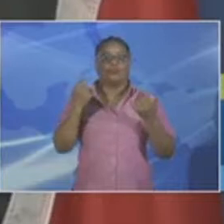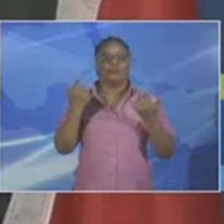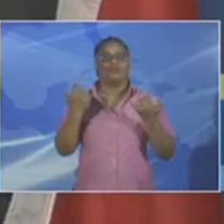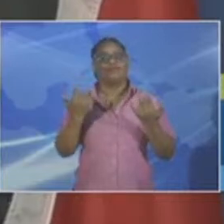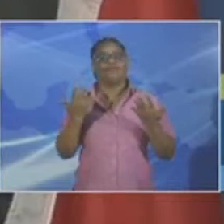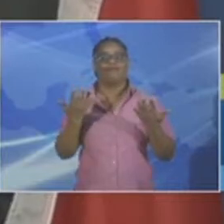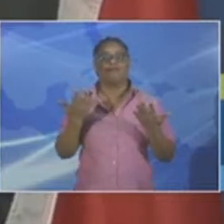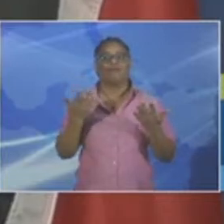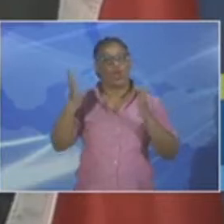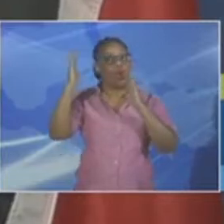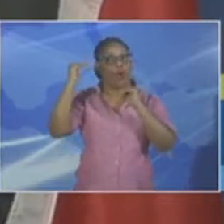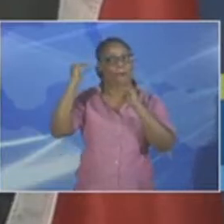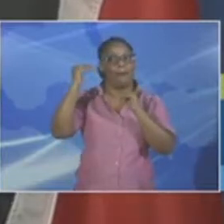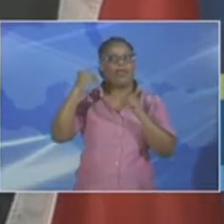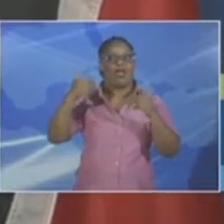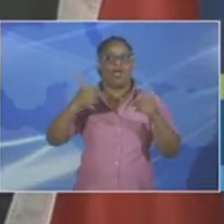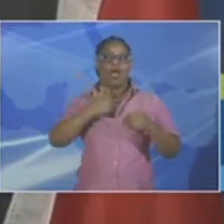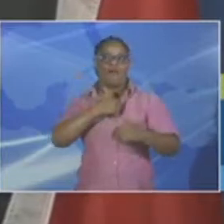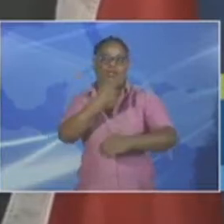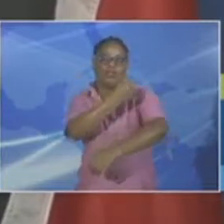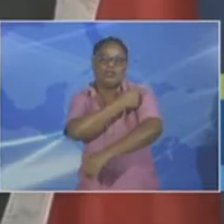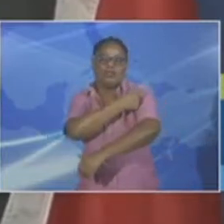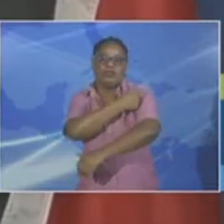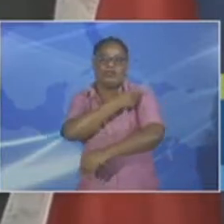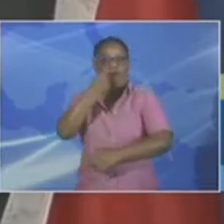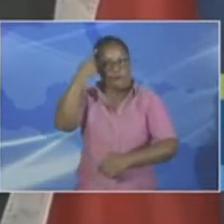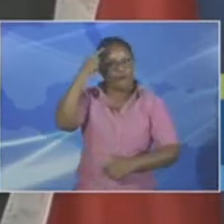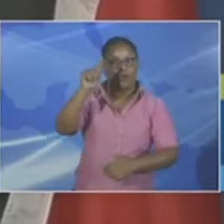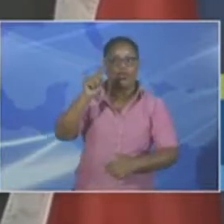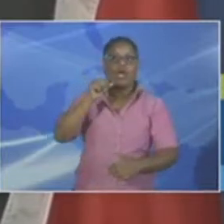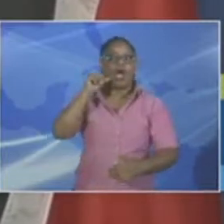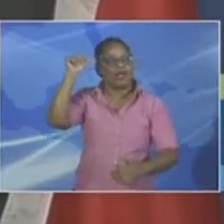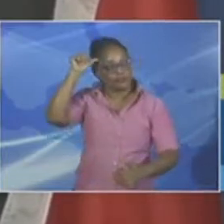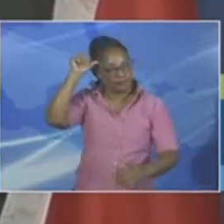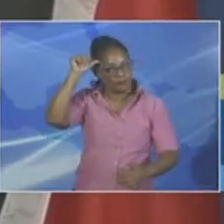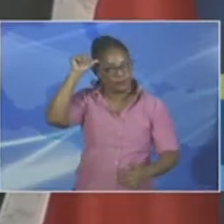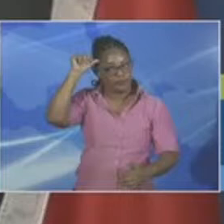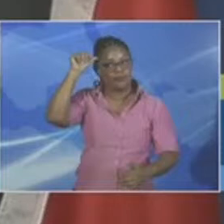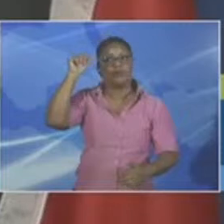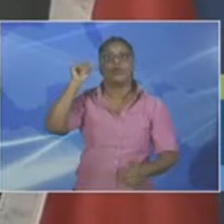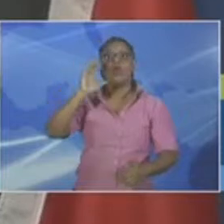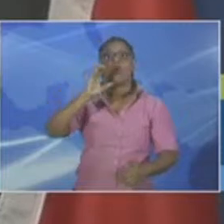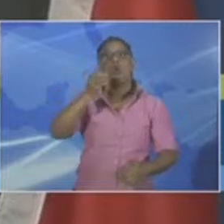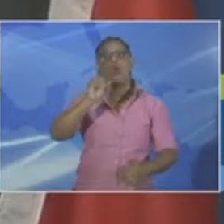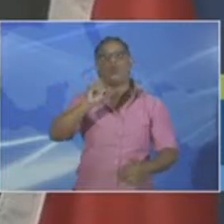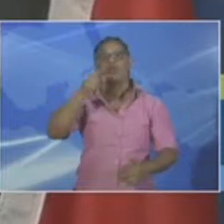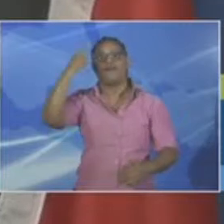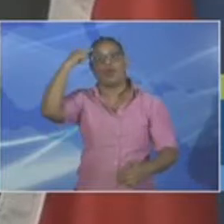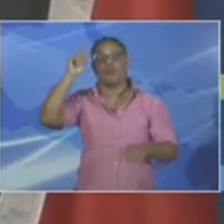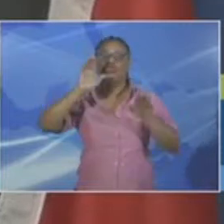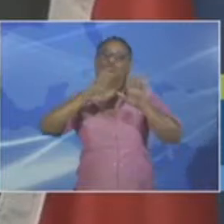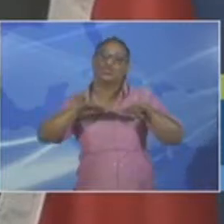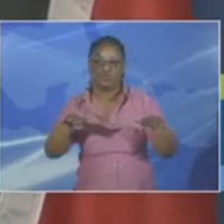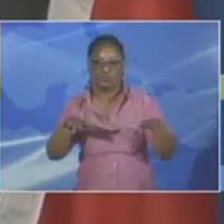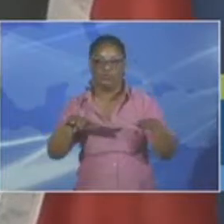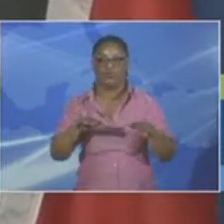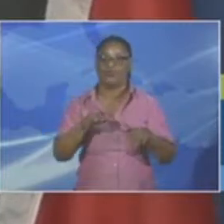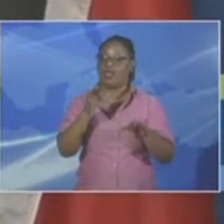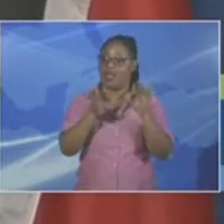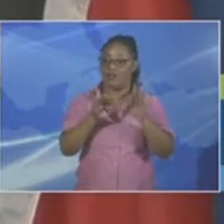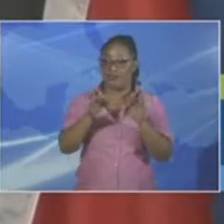vaccines for adults and for children on call. If you require to be